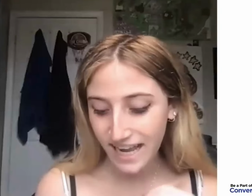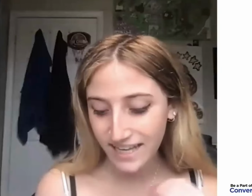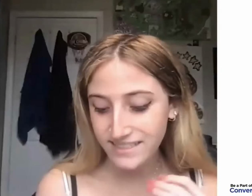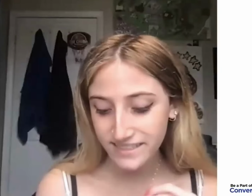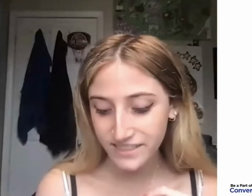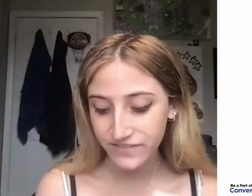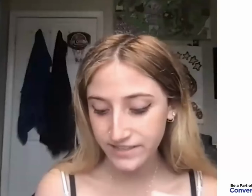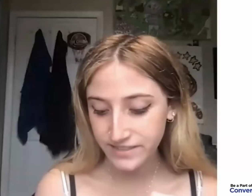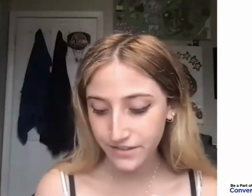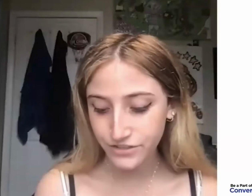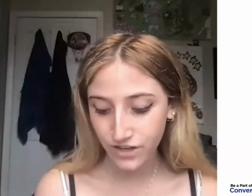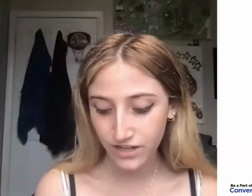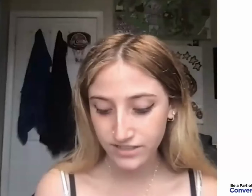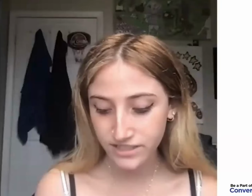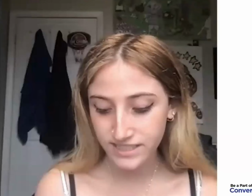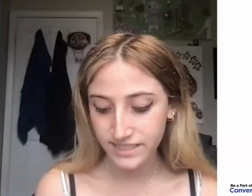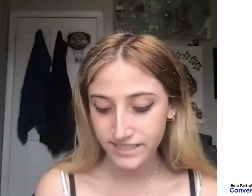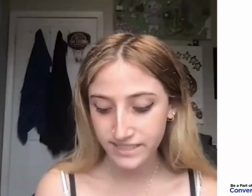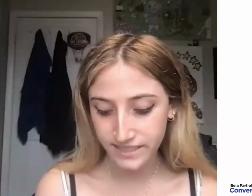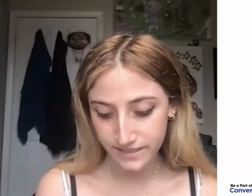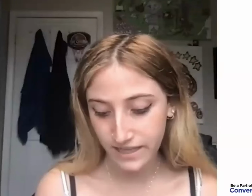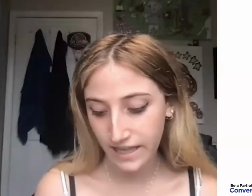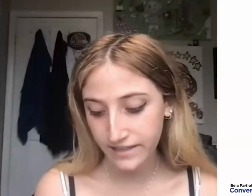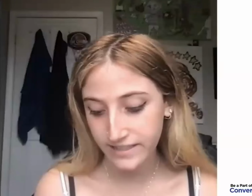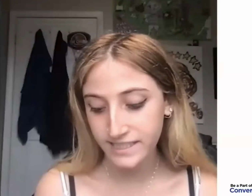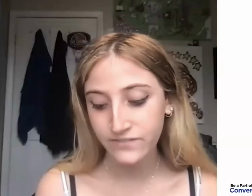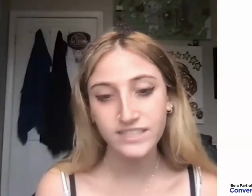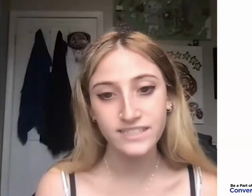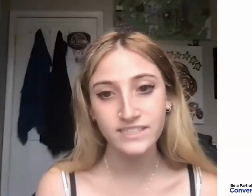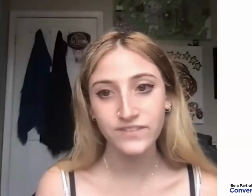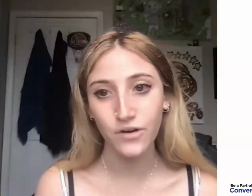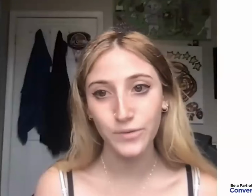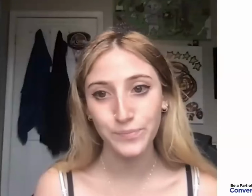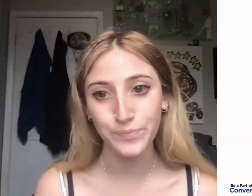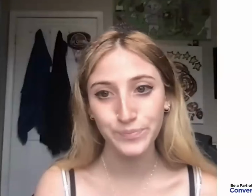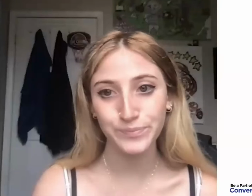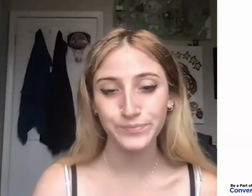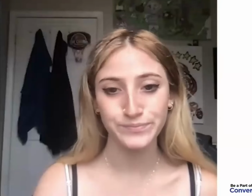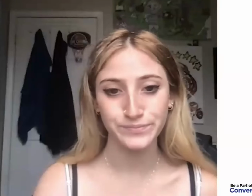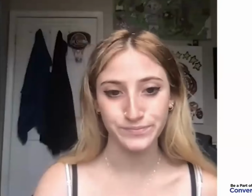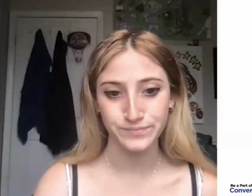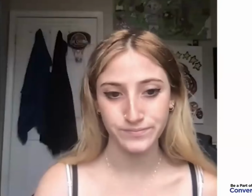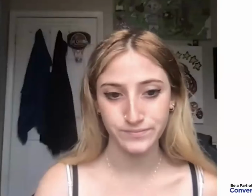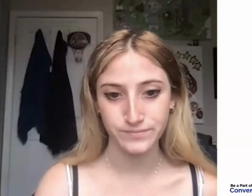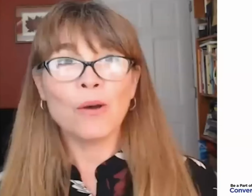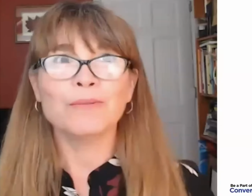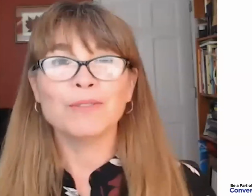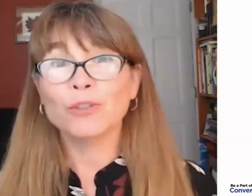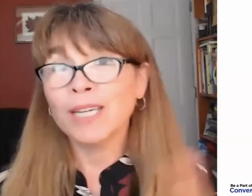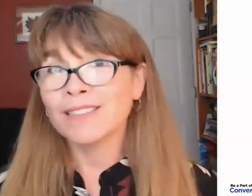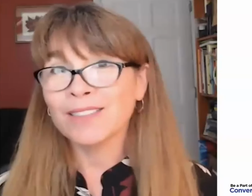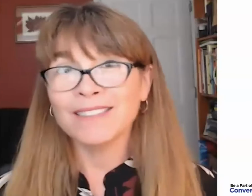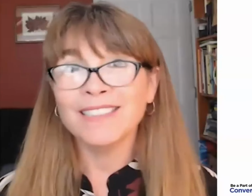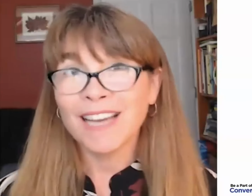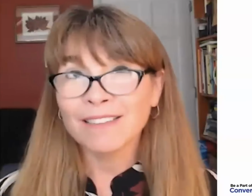Is it as addictive as other drugs such as nicotine, and is it even addictive at all? So